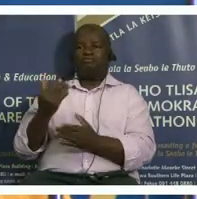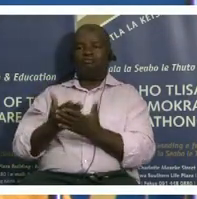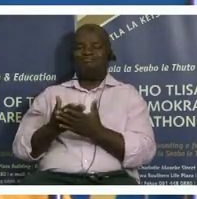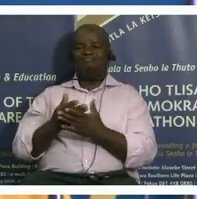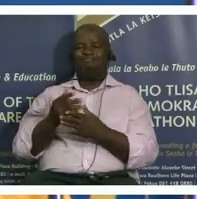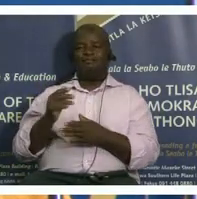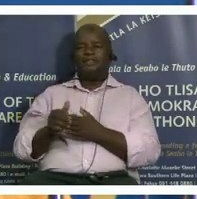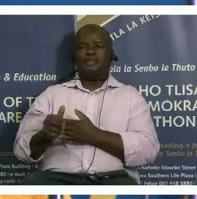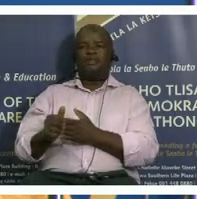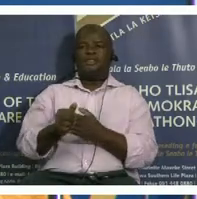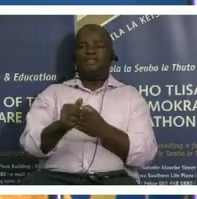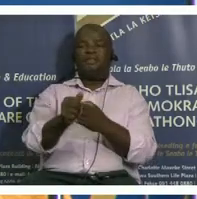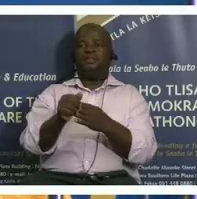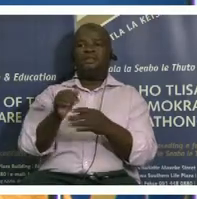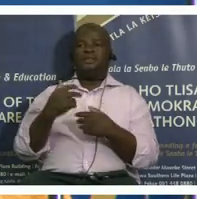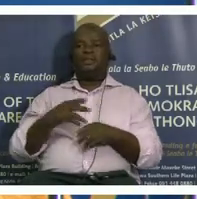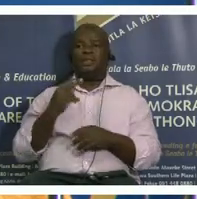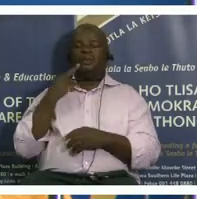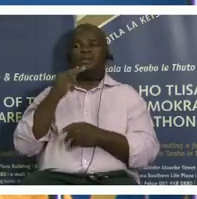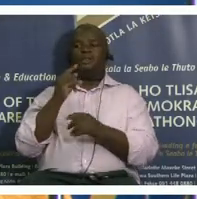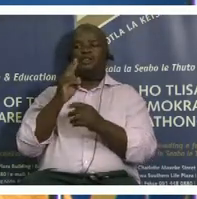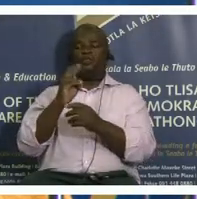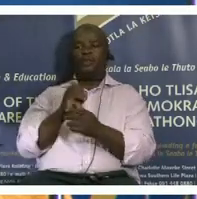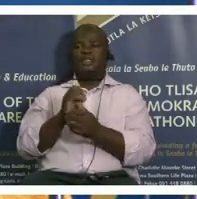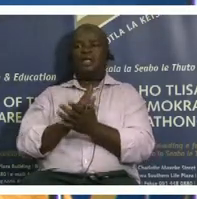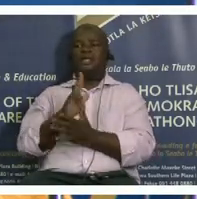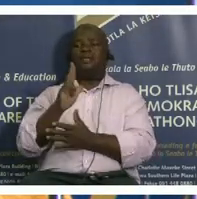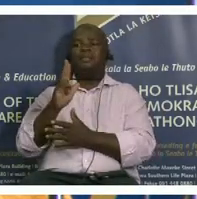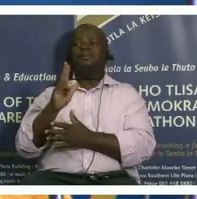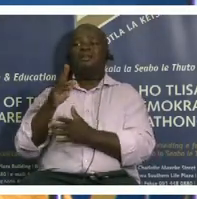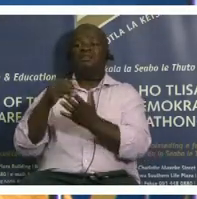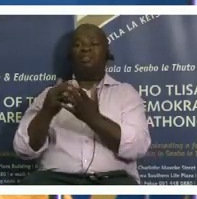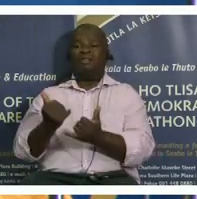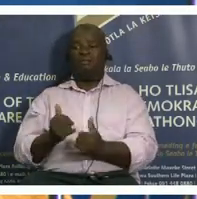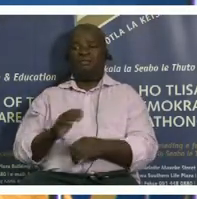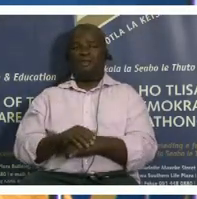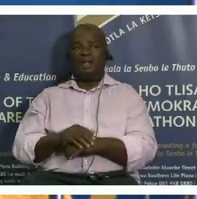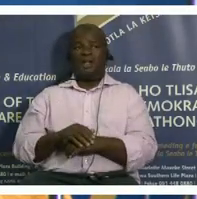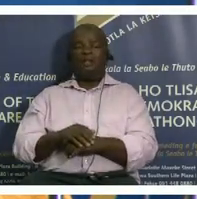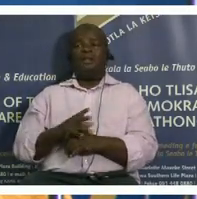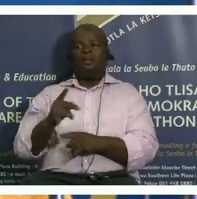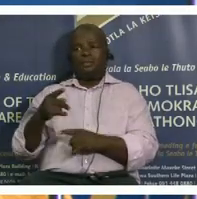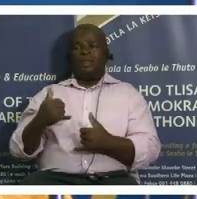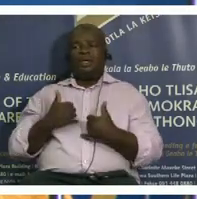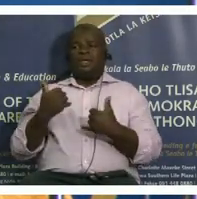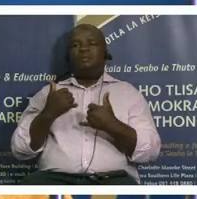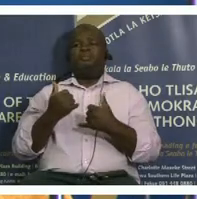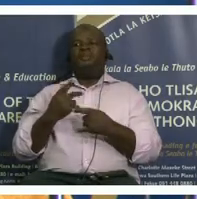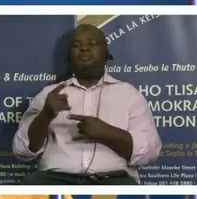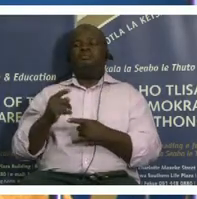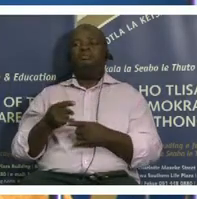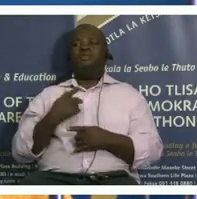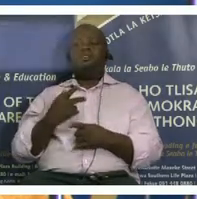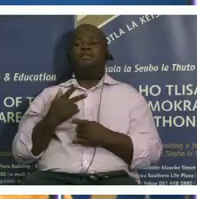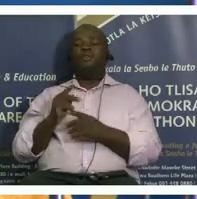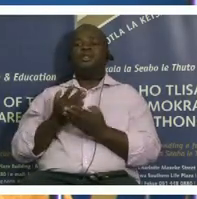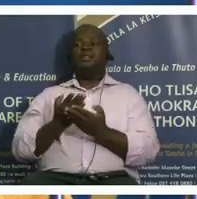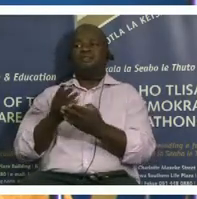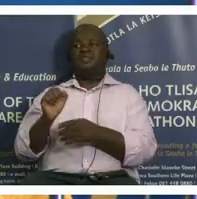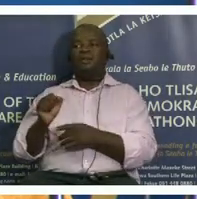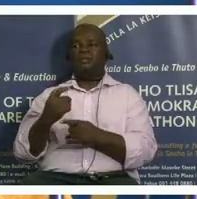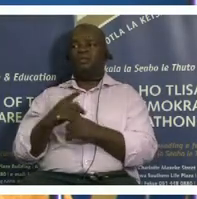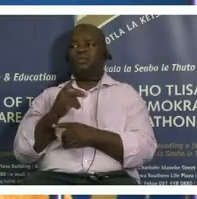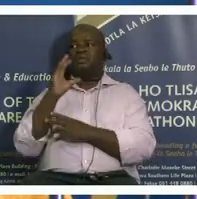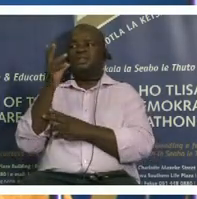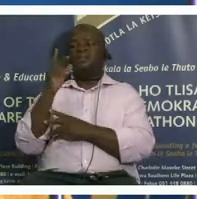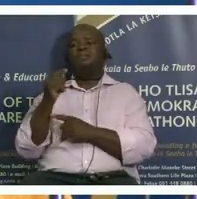since 2018. We are eternally grateful for your great service to the people of our Free State, Marona.